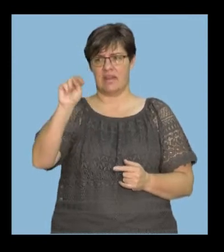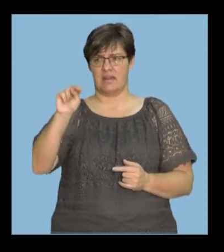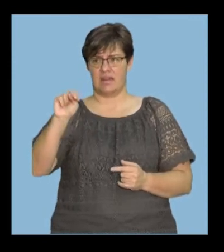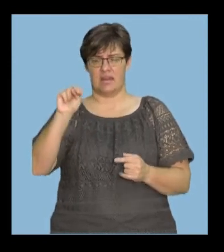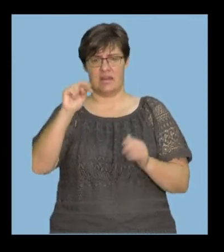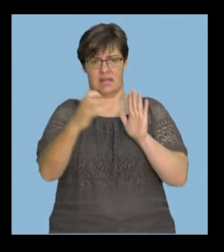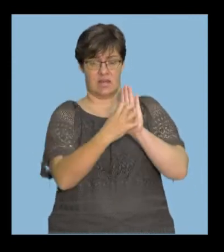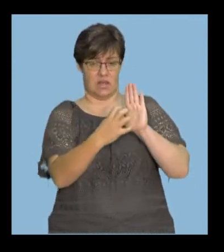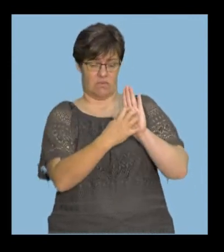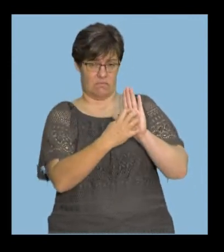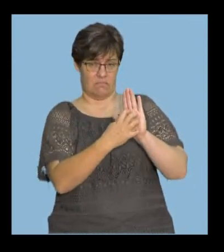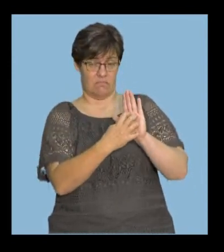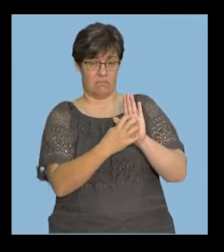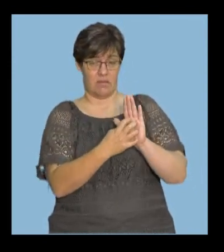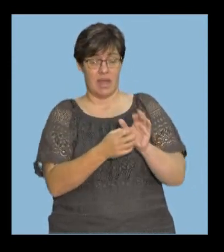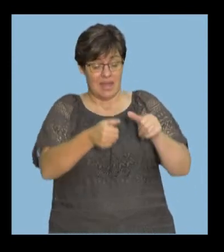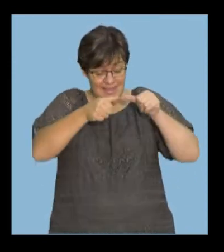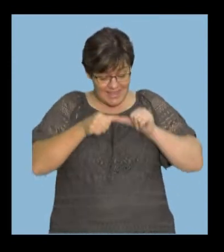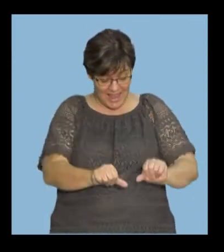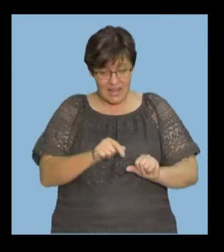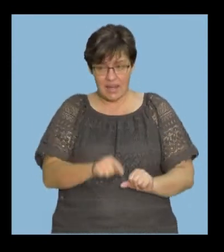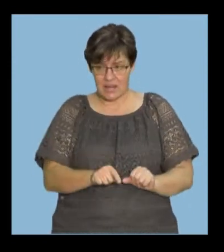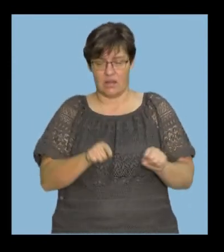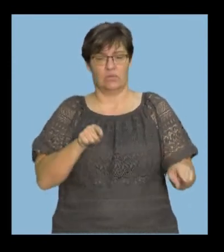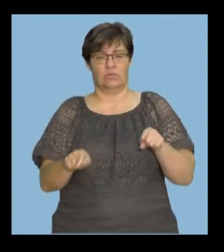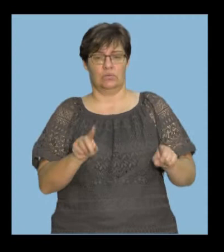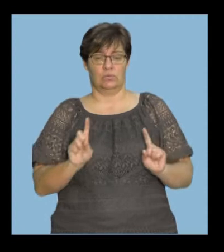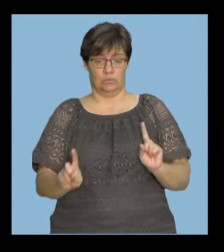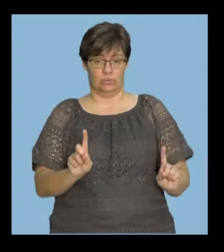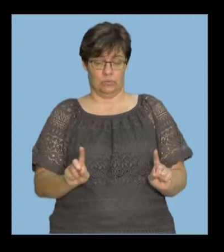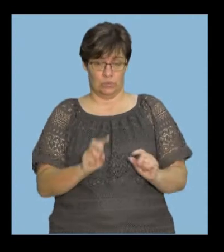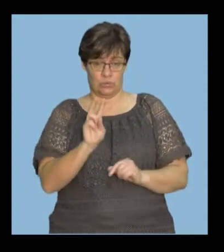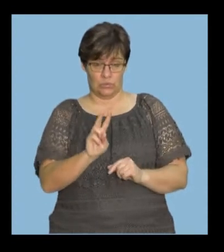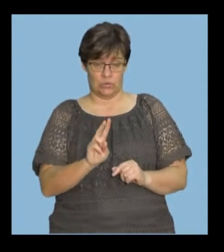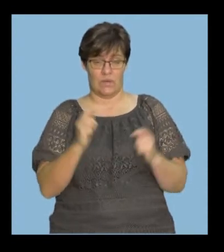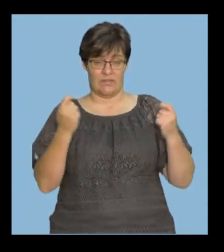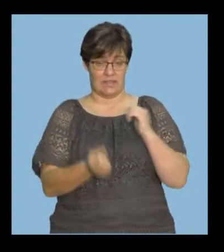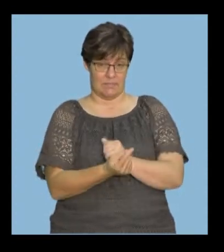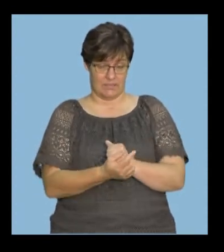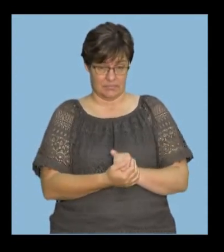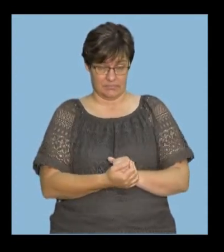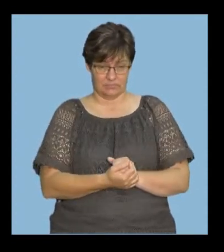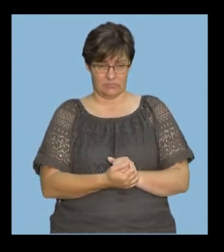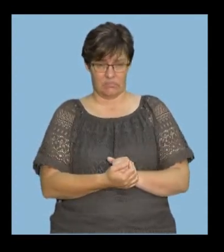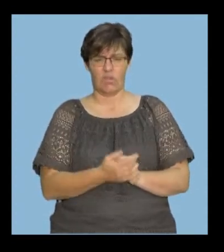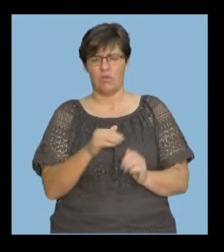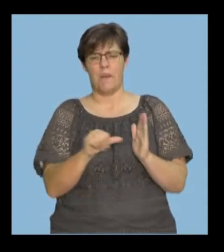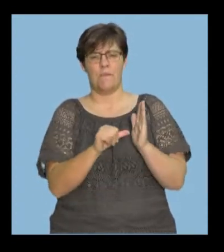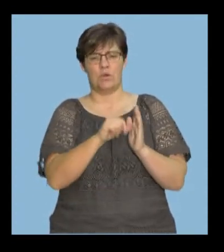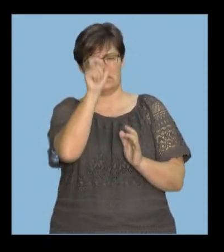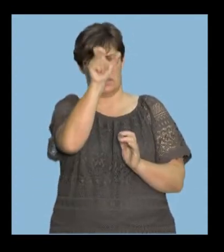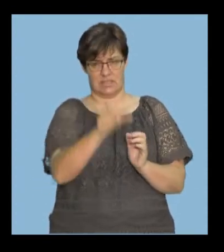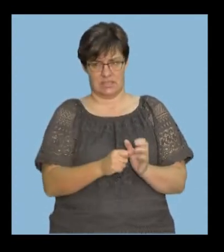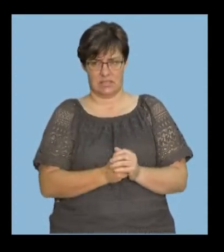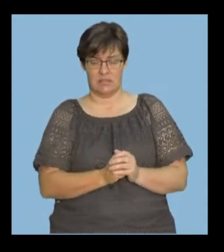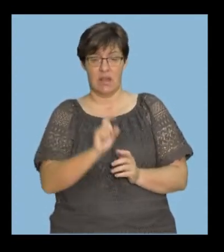diagram before we get to dealing with 2 events. So let's just go over some key ideas. So